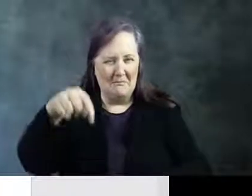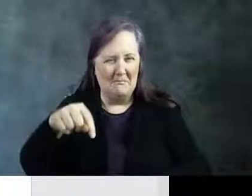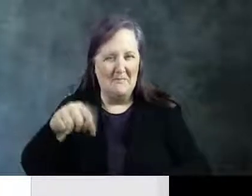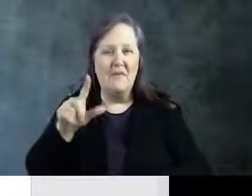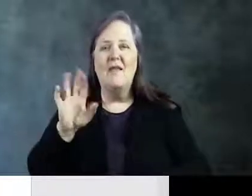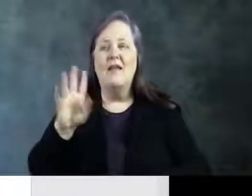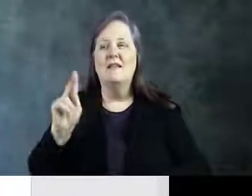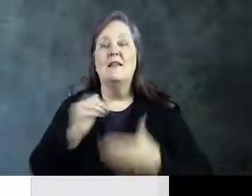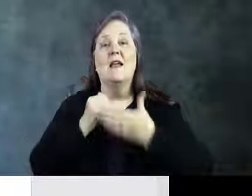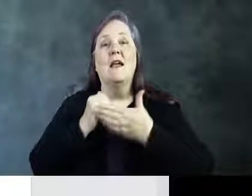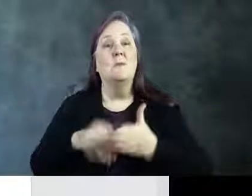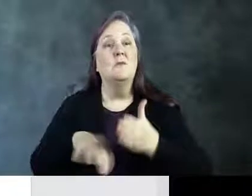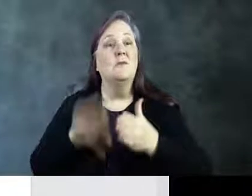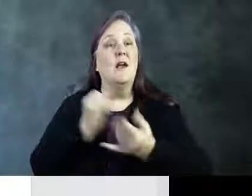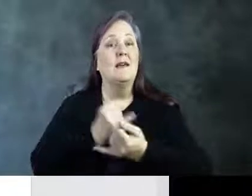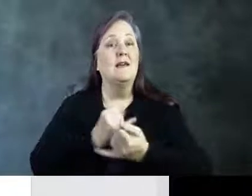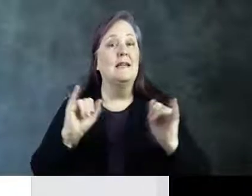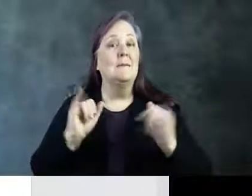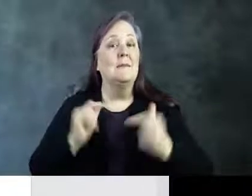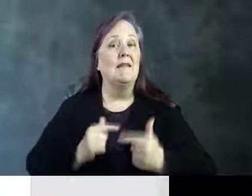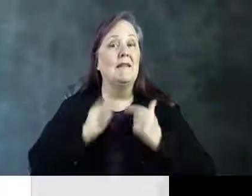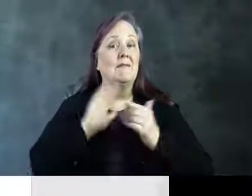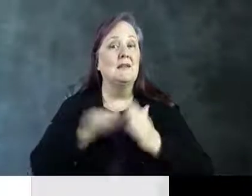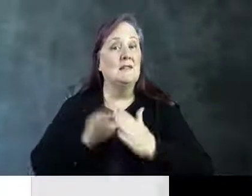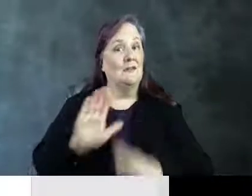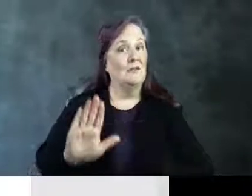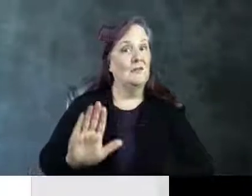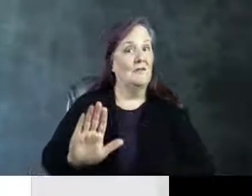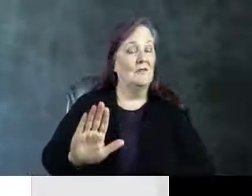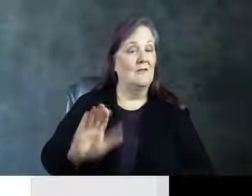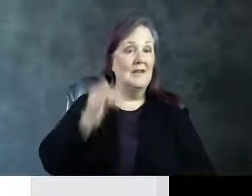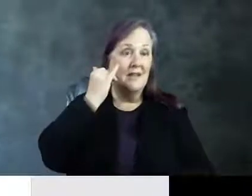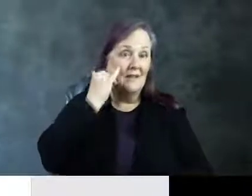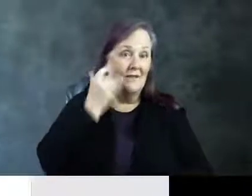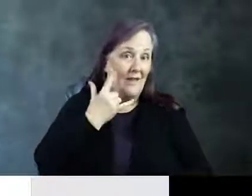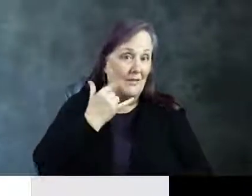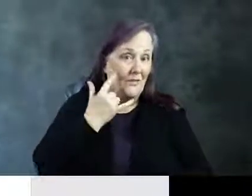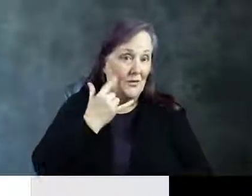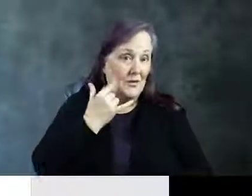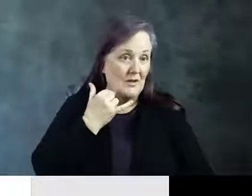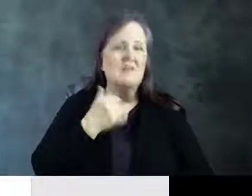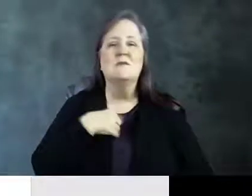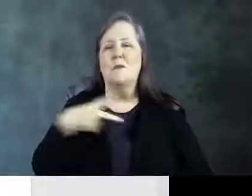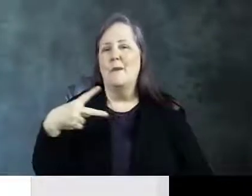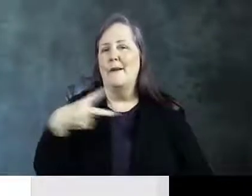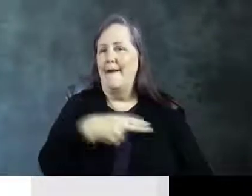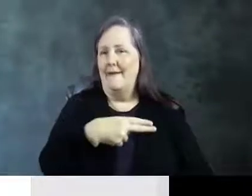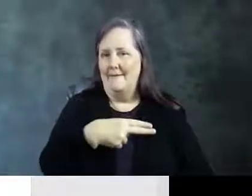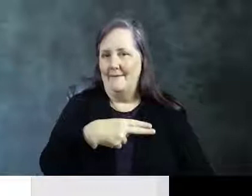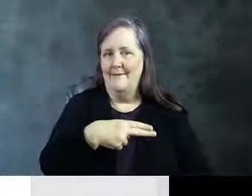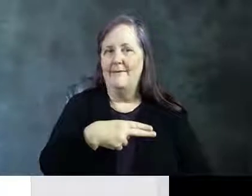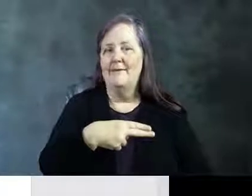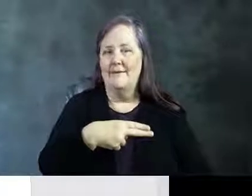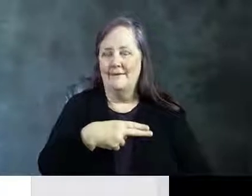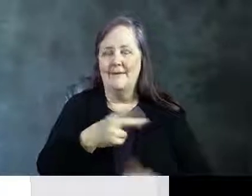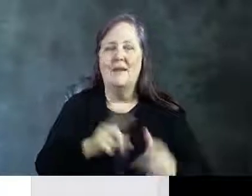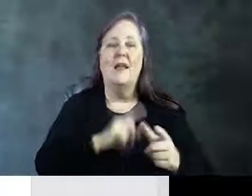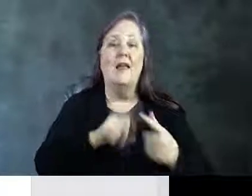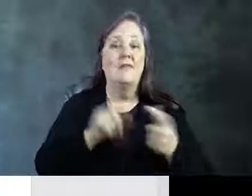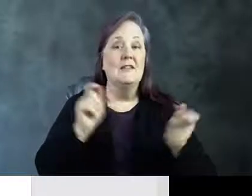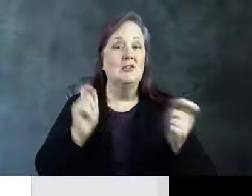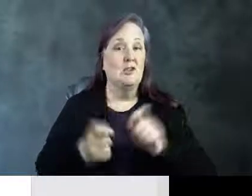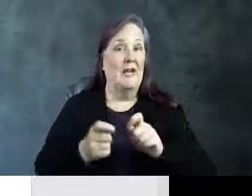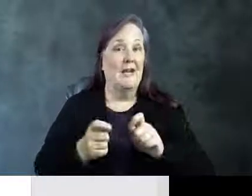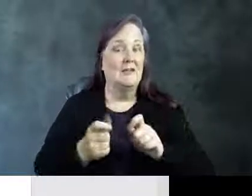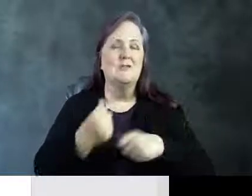find their independent living center. If you're in California, I'm going to go ahead and cut that as well. And let's change this and make it